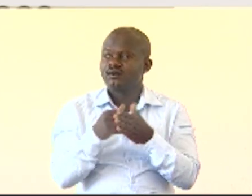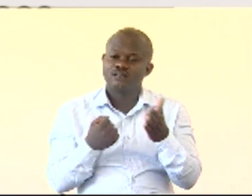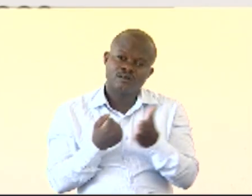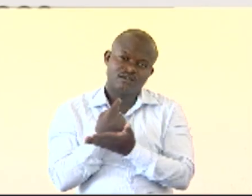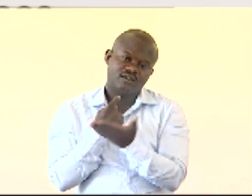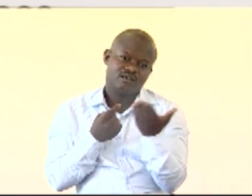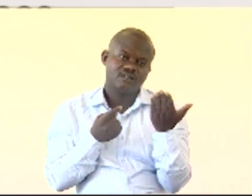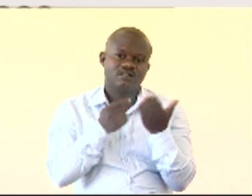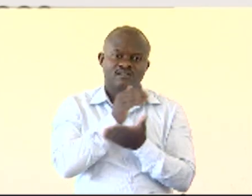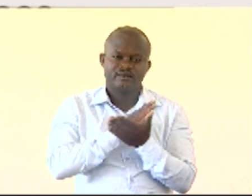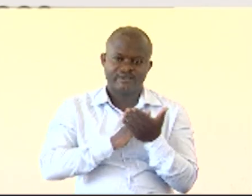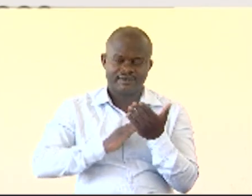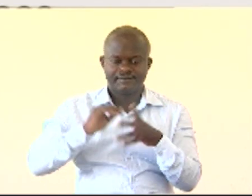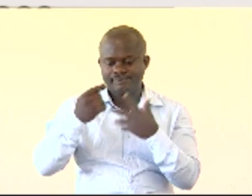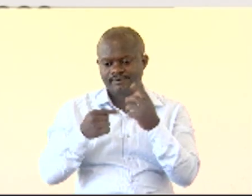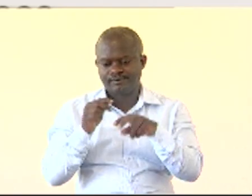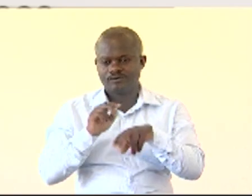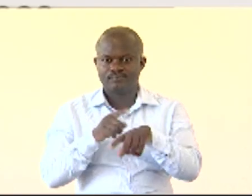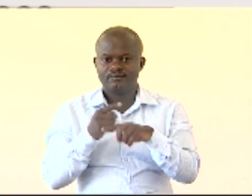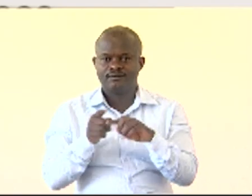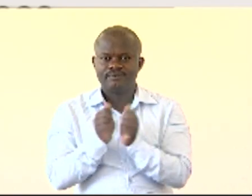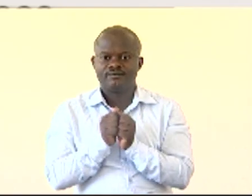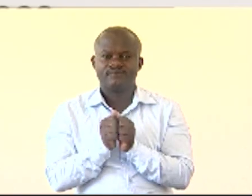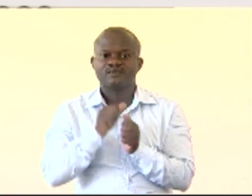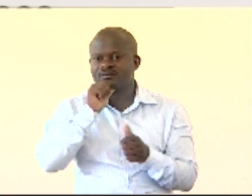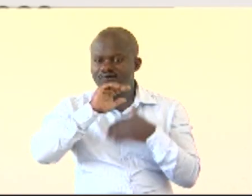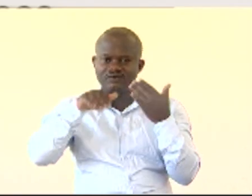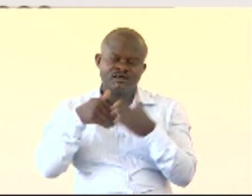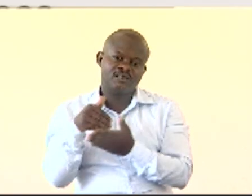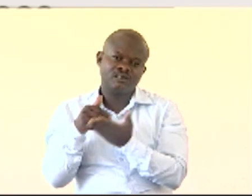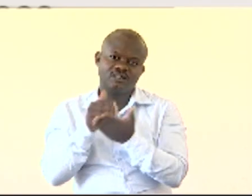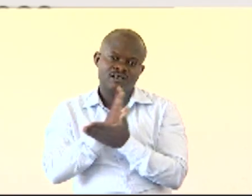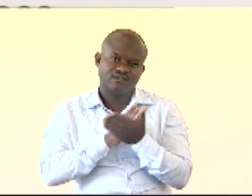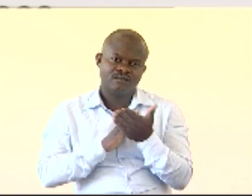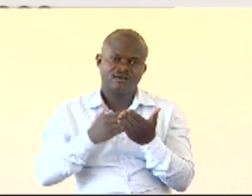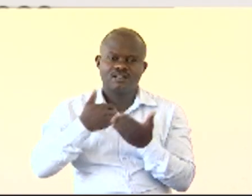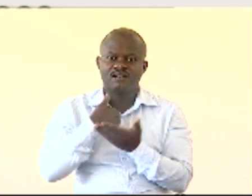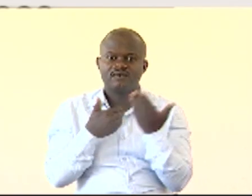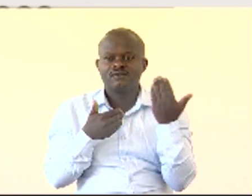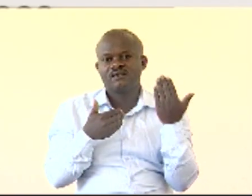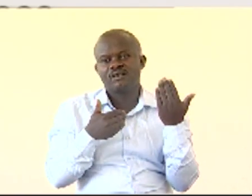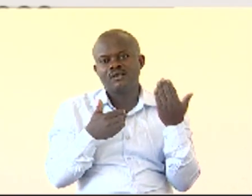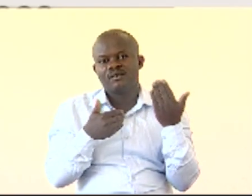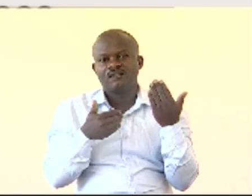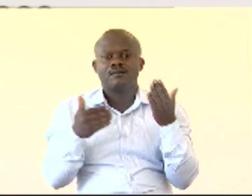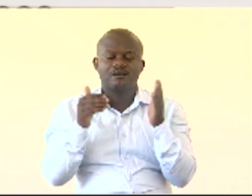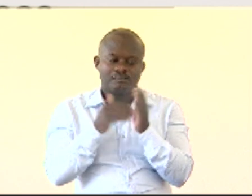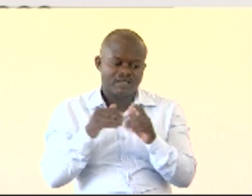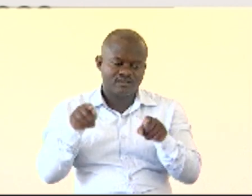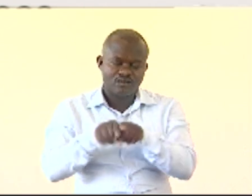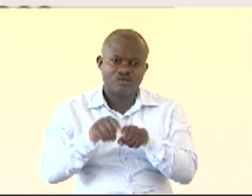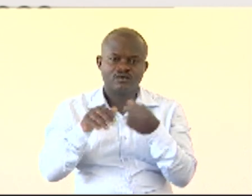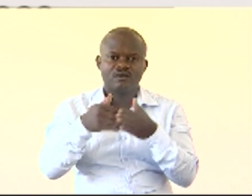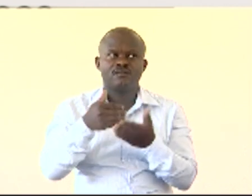harmful microorganisms. Not all microorganisms. Some we have useful microorganisms, but we also have